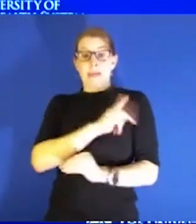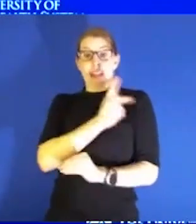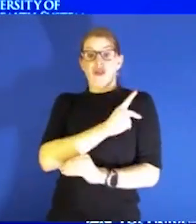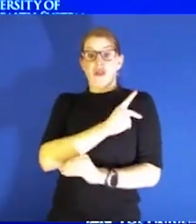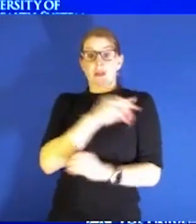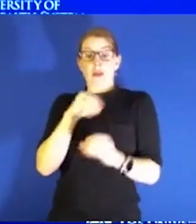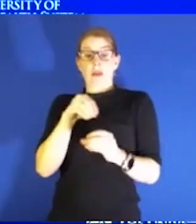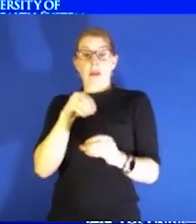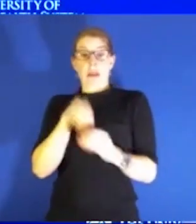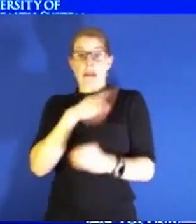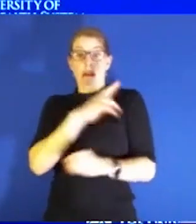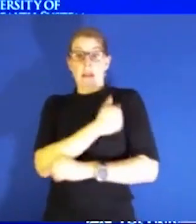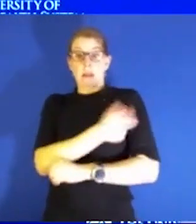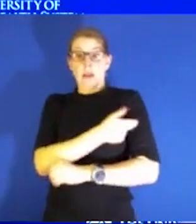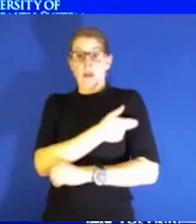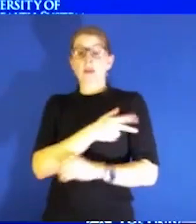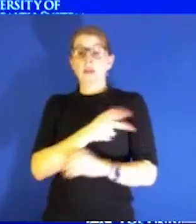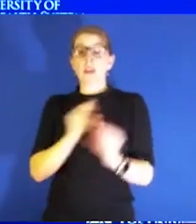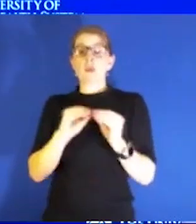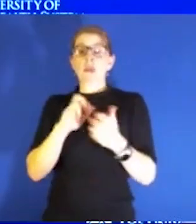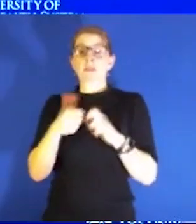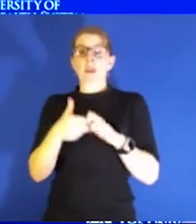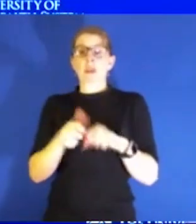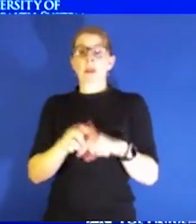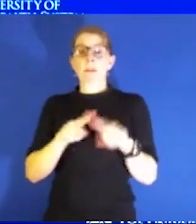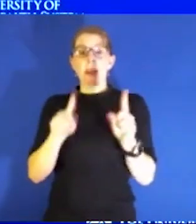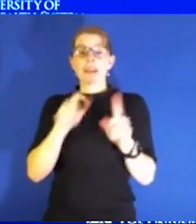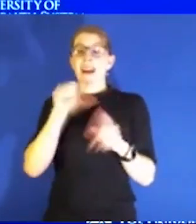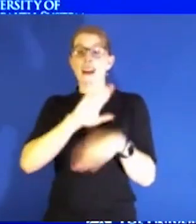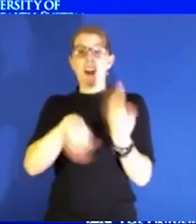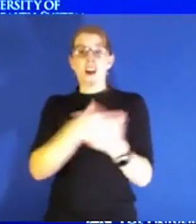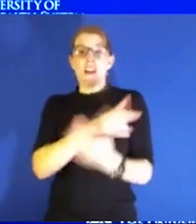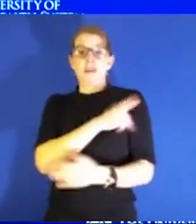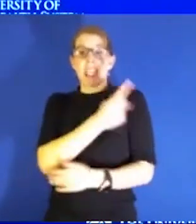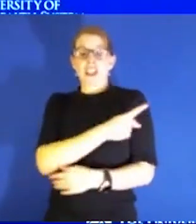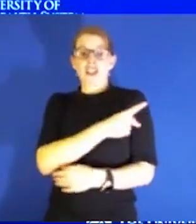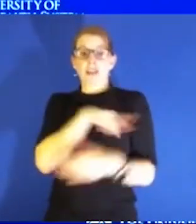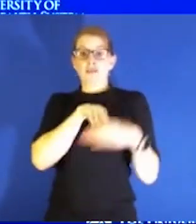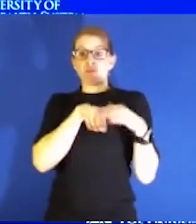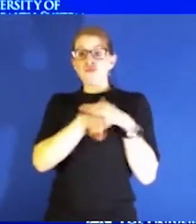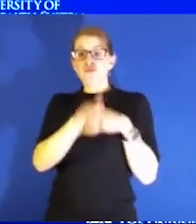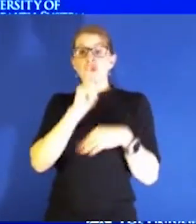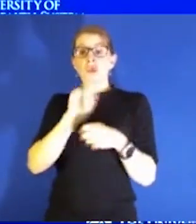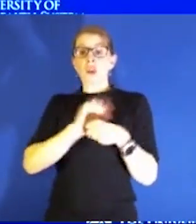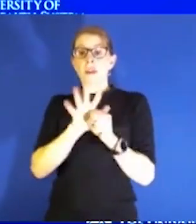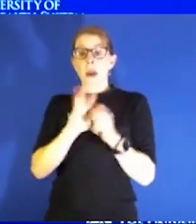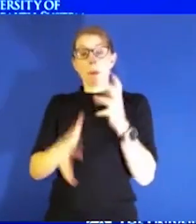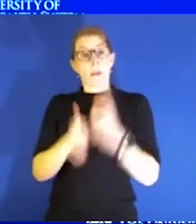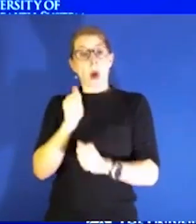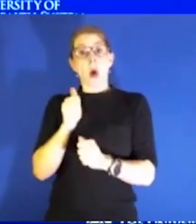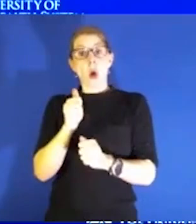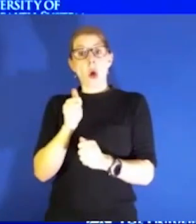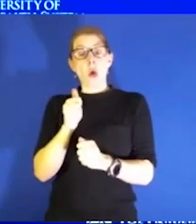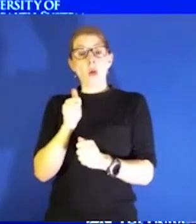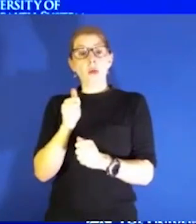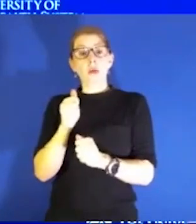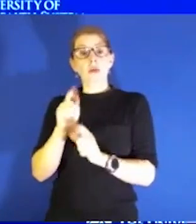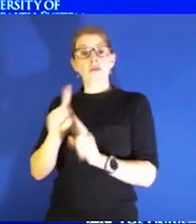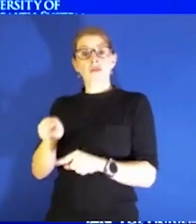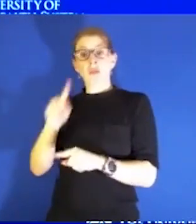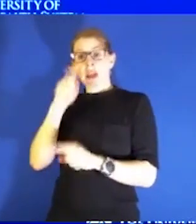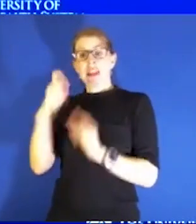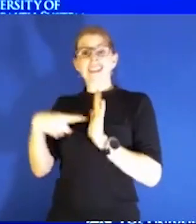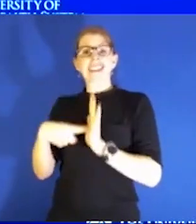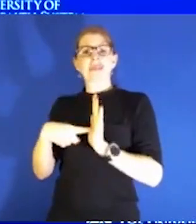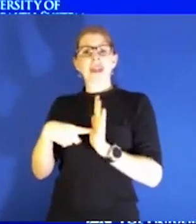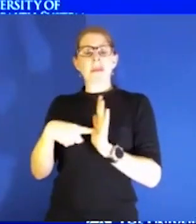difficult, but not all of those patients are in for COVID. The vast majority are in because of symptomatic COVID, but there